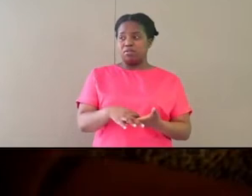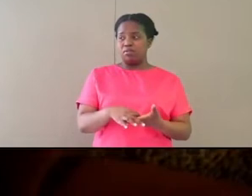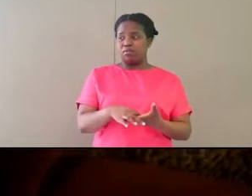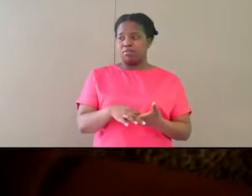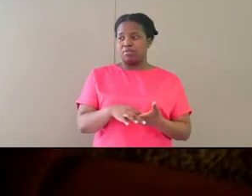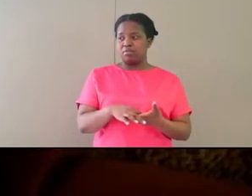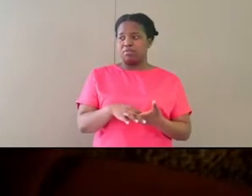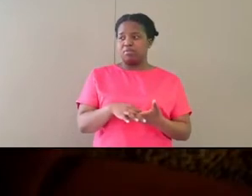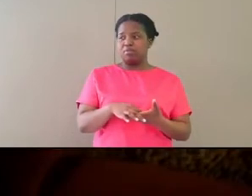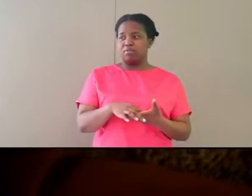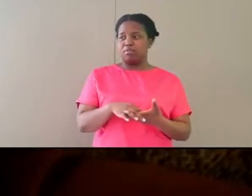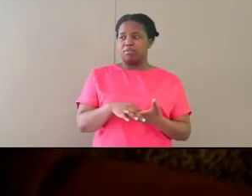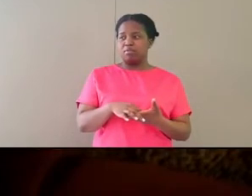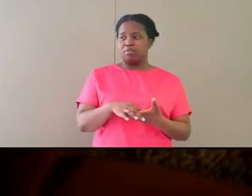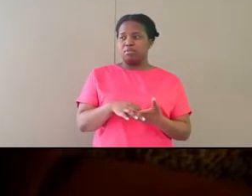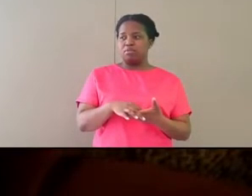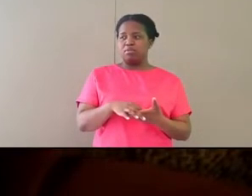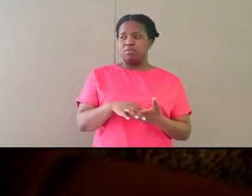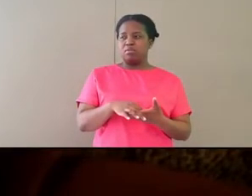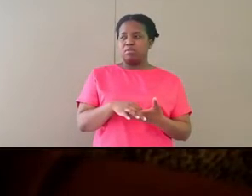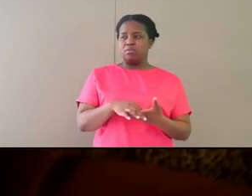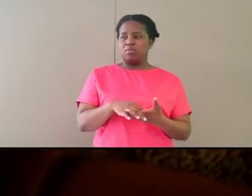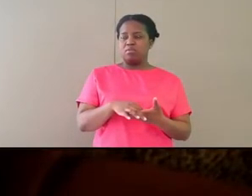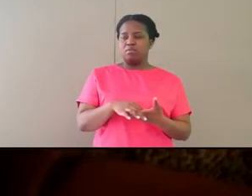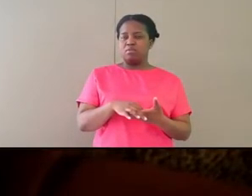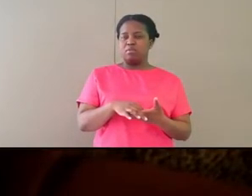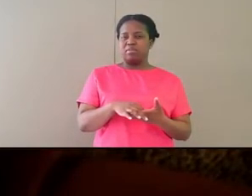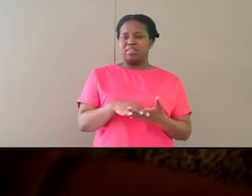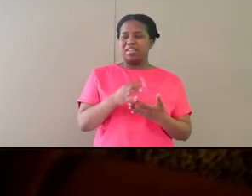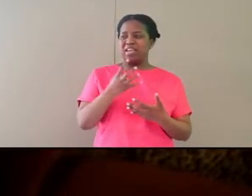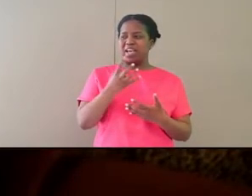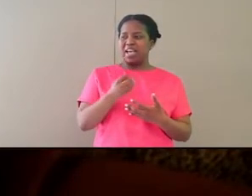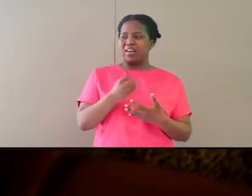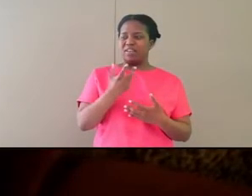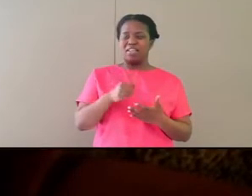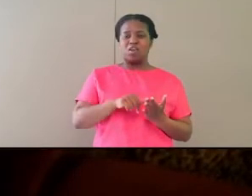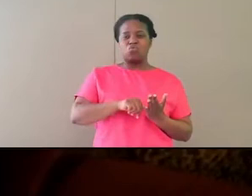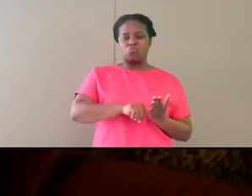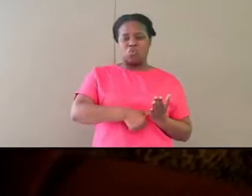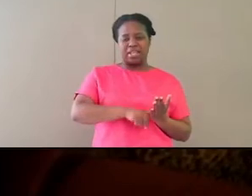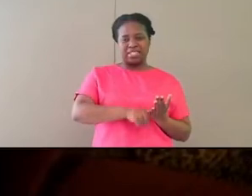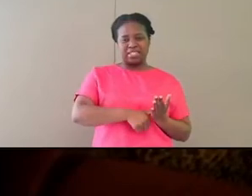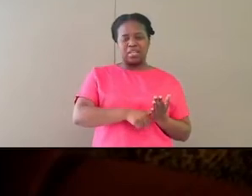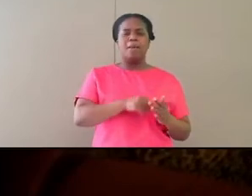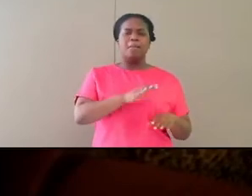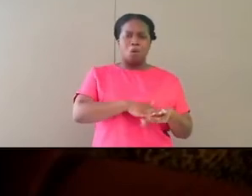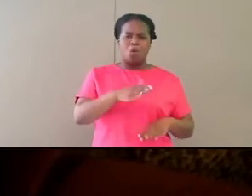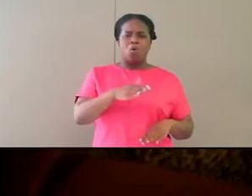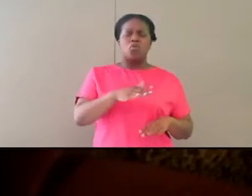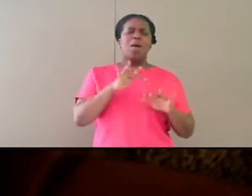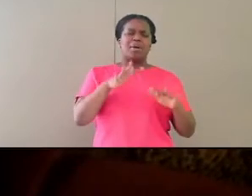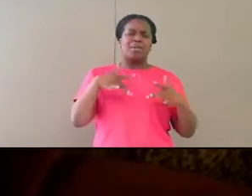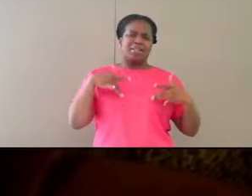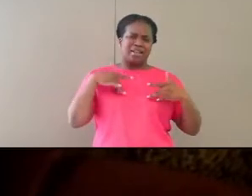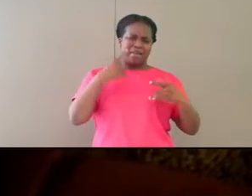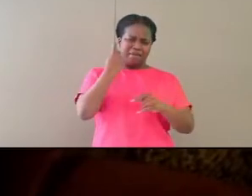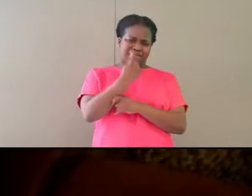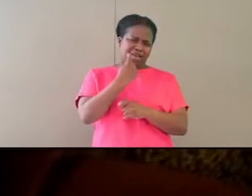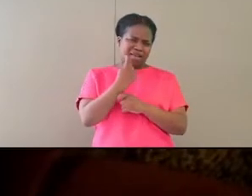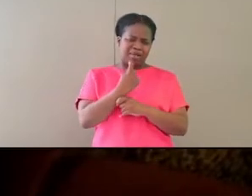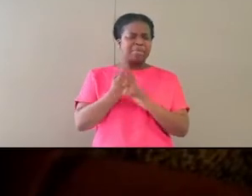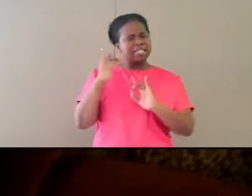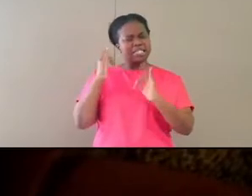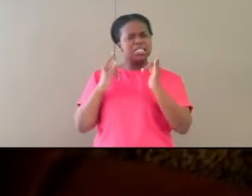having a grant being more for people that are in